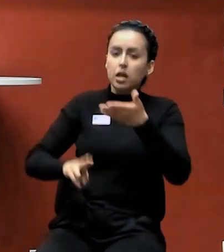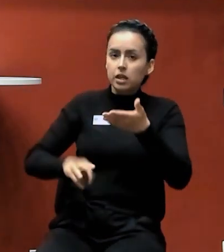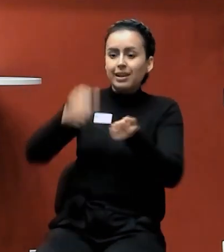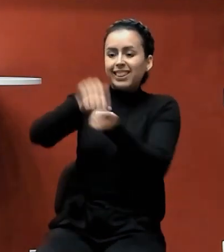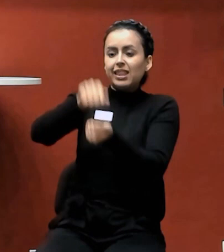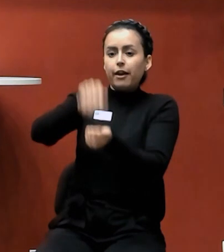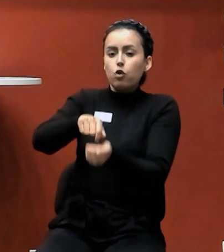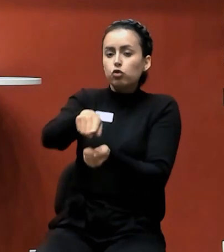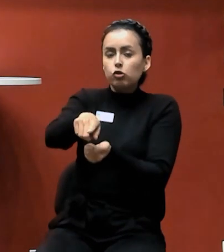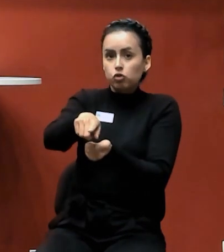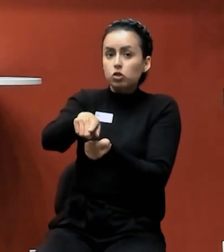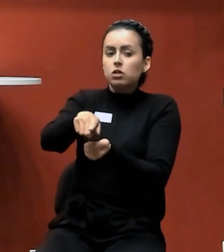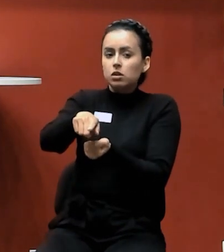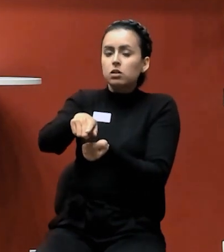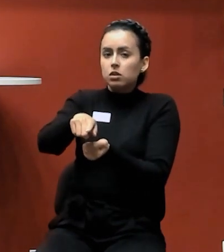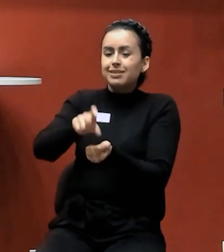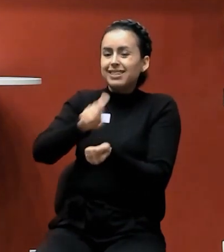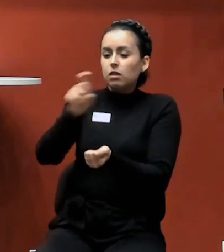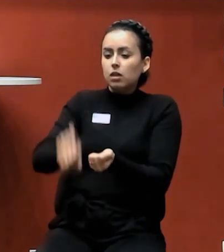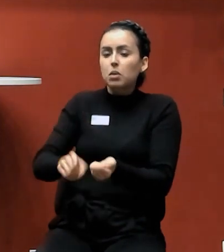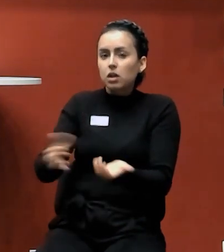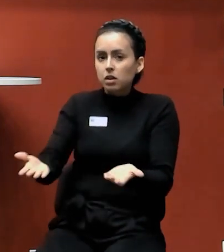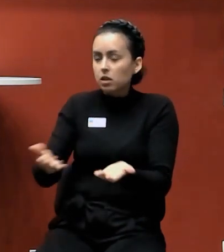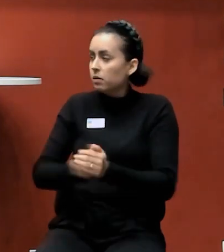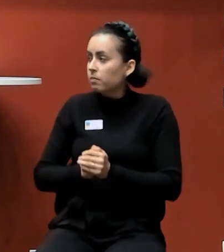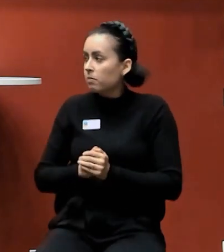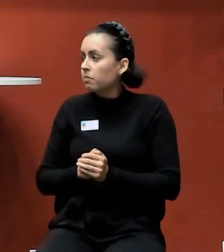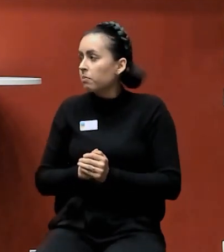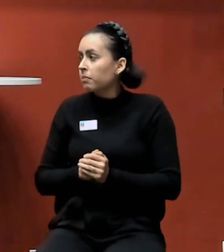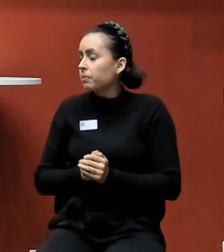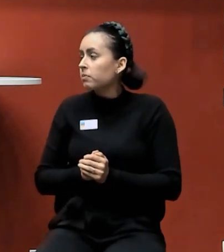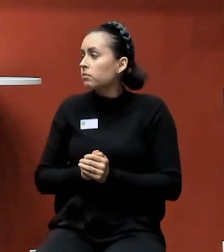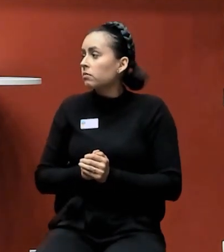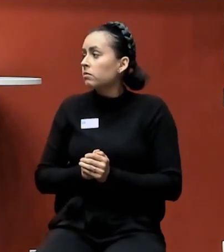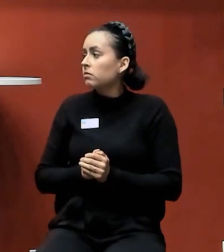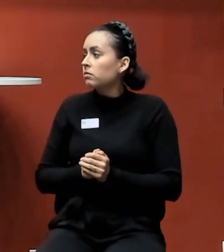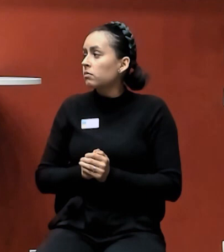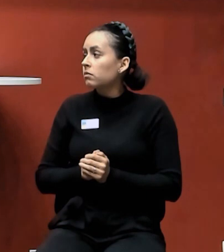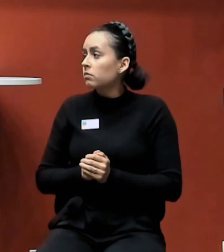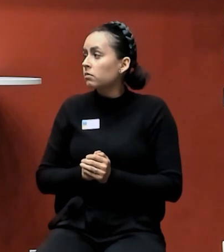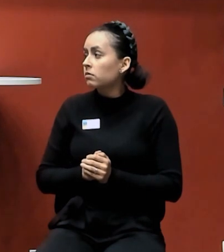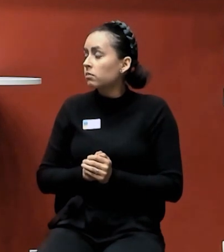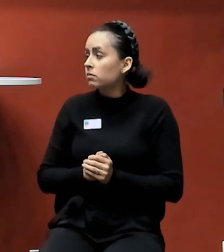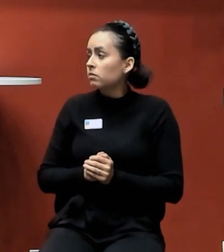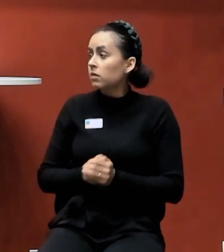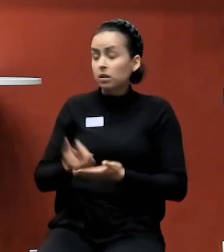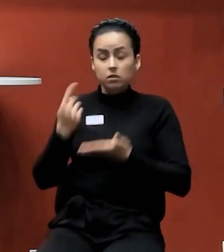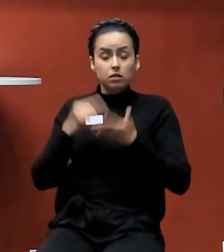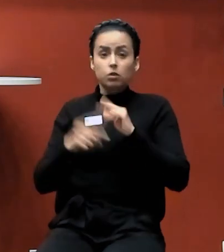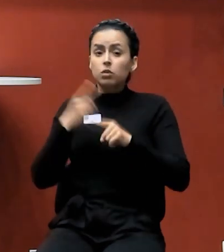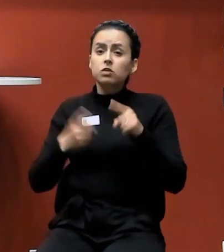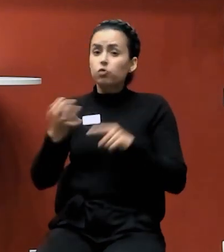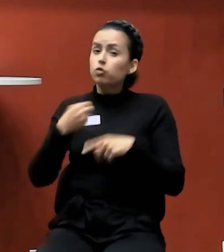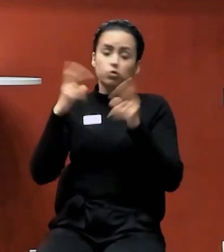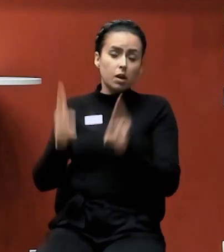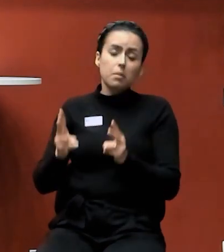have noticed it and done something with it. So there you could have had the same outdoor performance